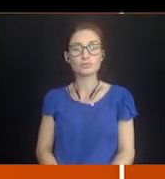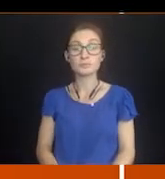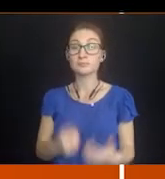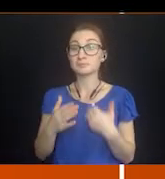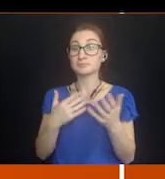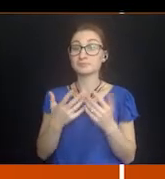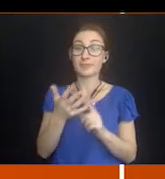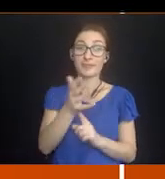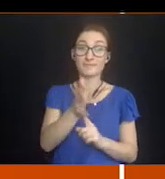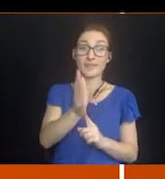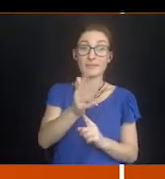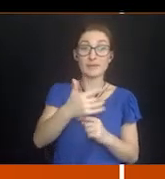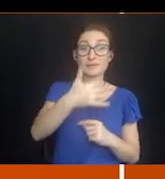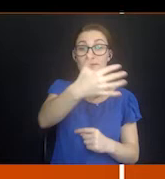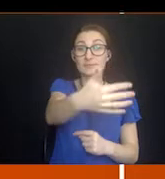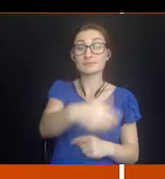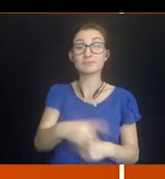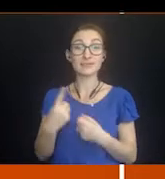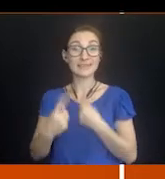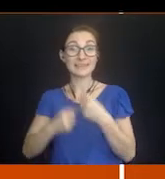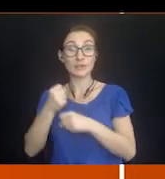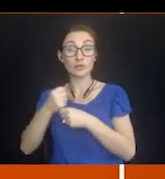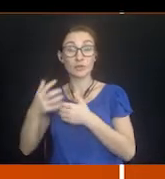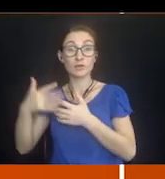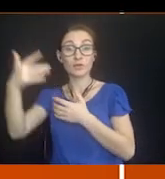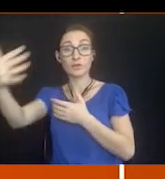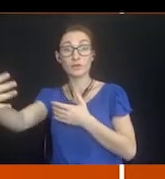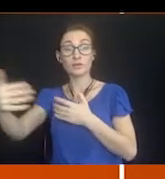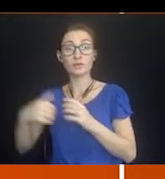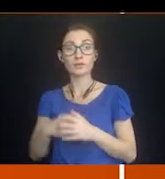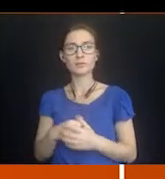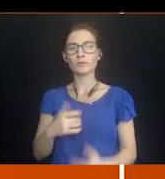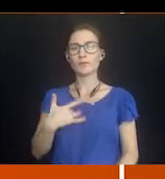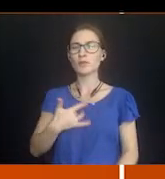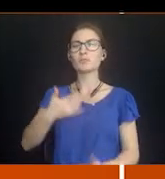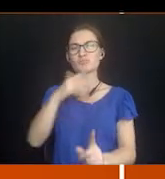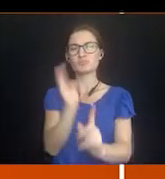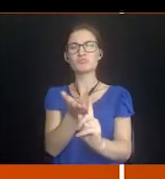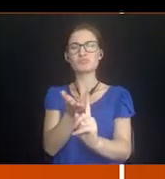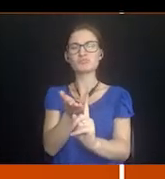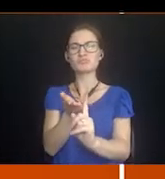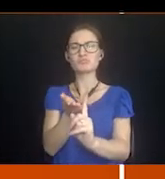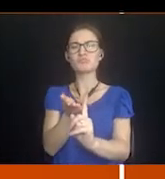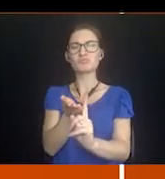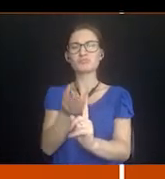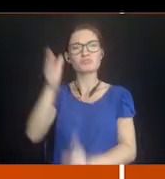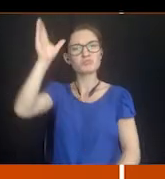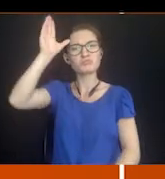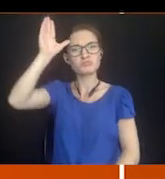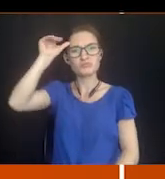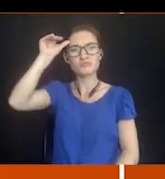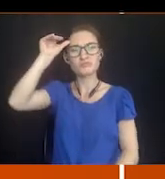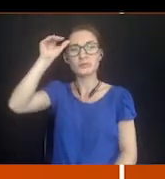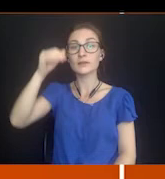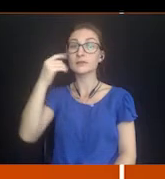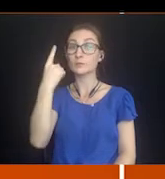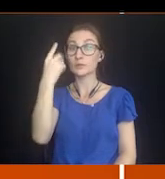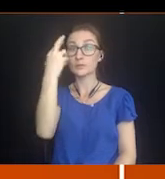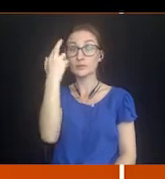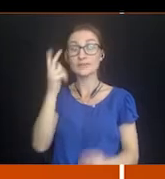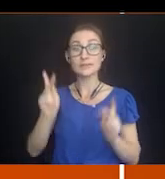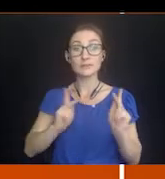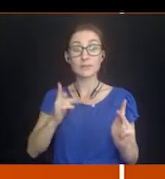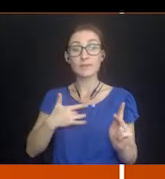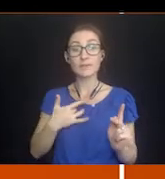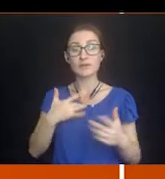fact you know what the future holds. Whether it's 5 minutes from now or a year from now, you become absolutely convinced.